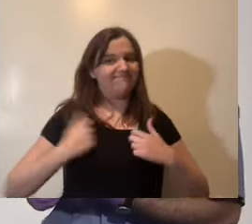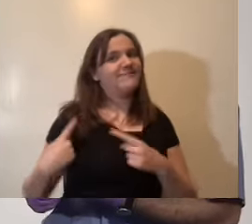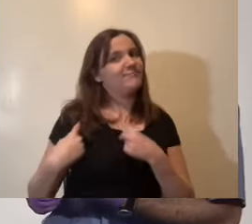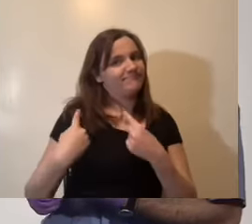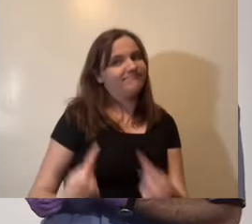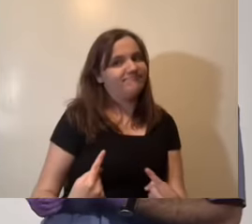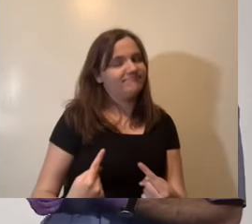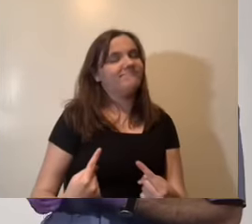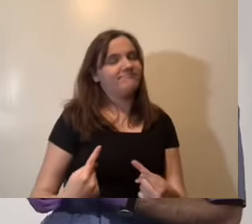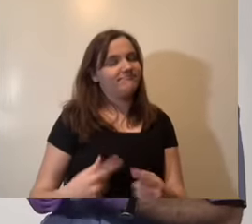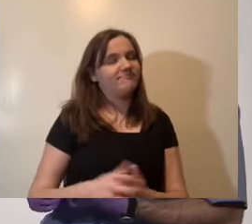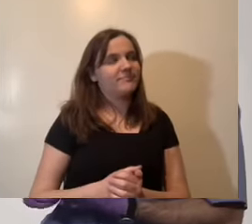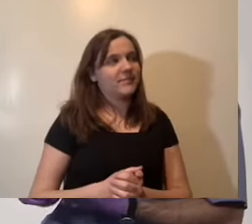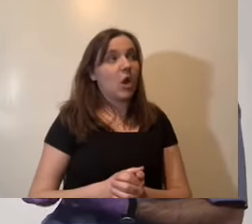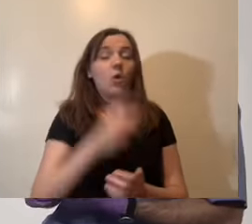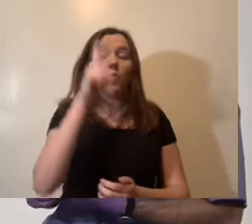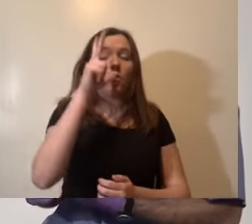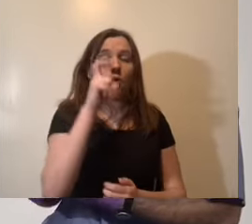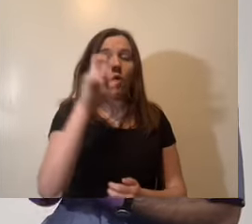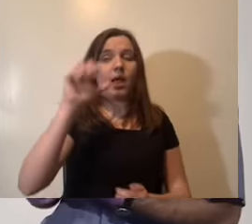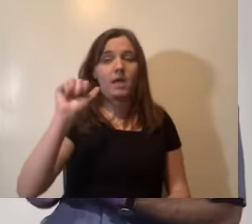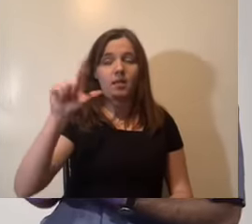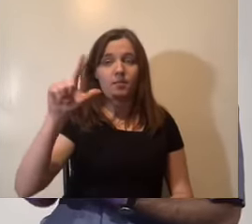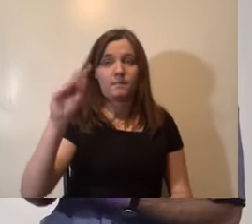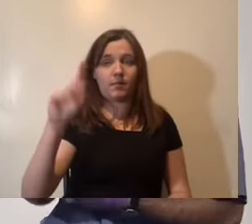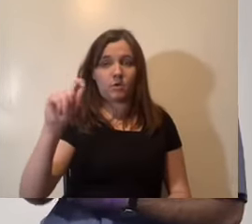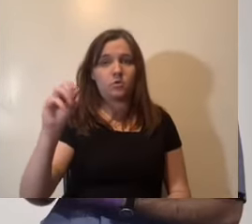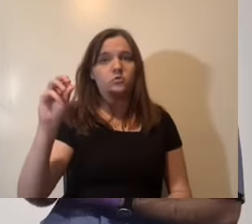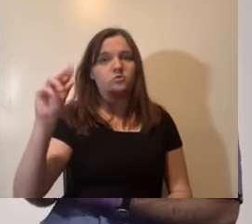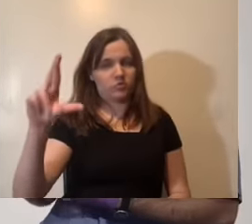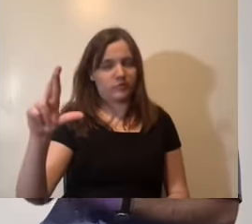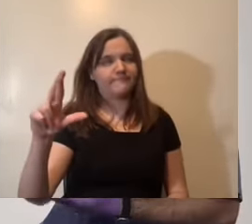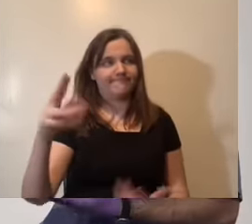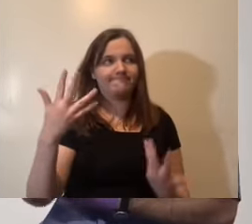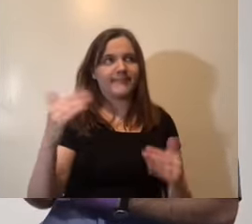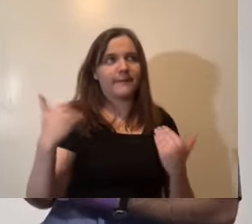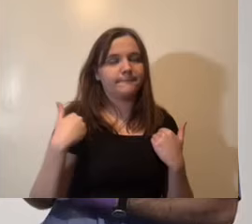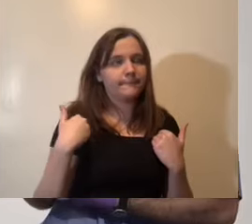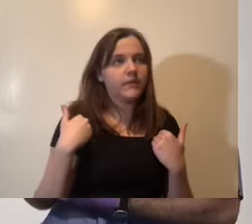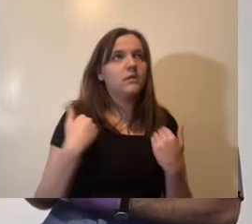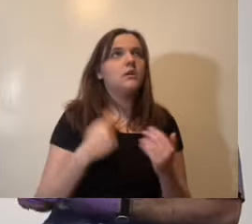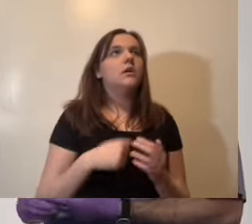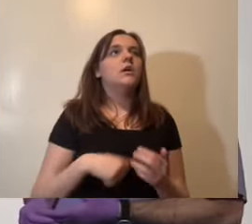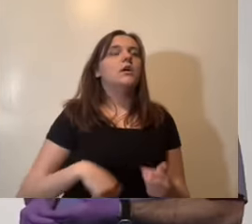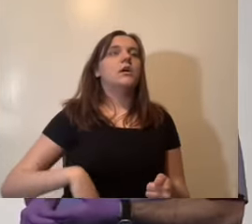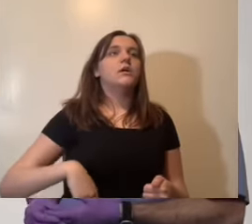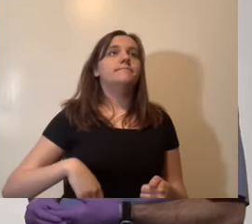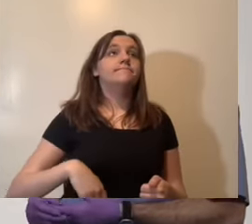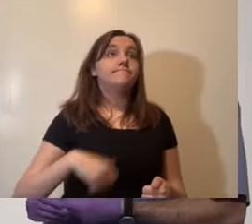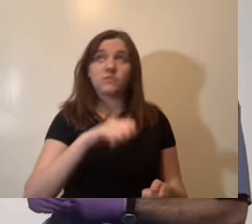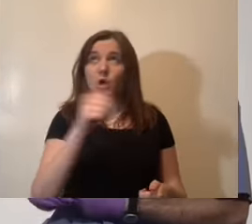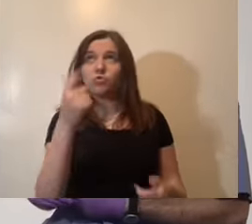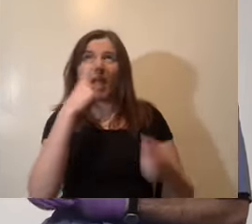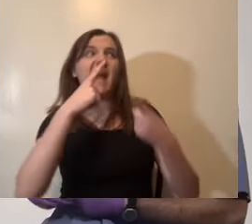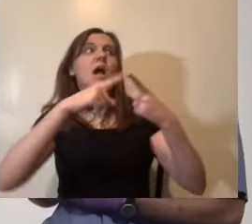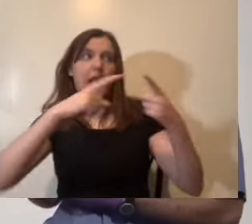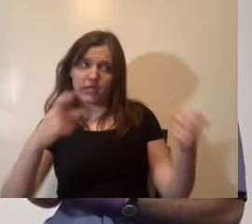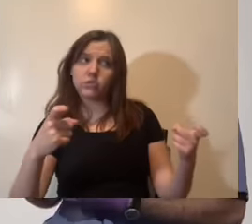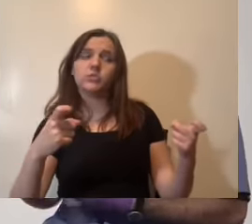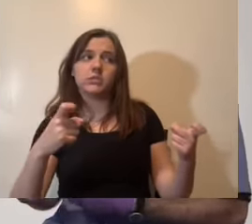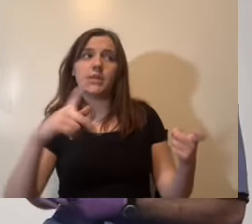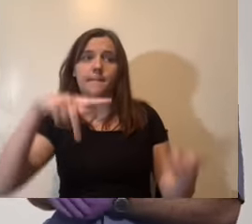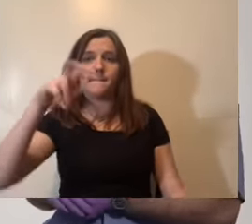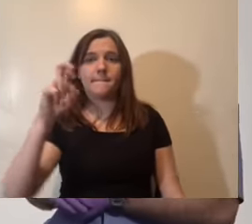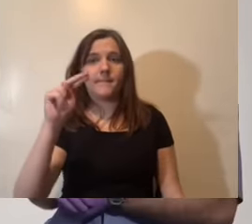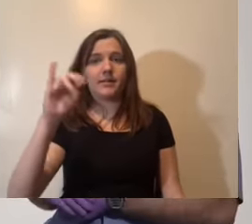or prescription for the asthma. Allergies are penicillin. Last oral intake was breakfast this morning, and she was just sitting